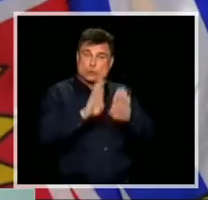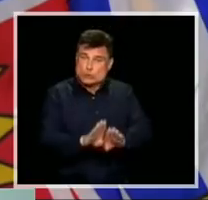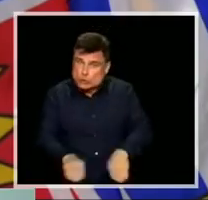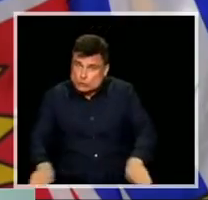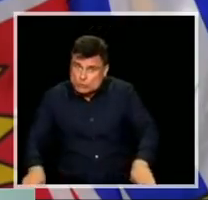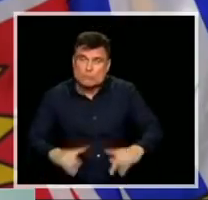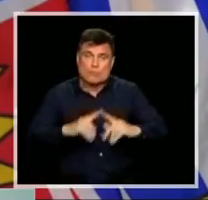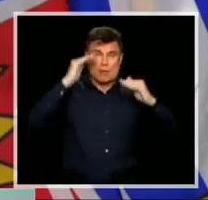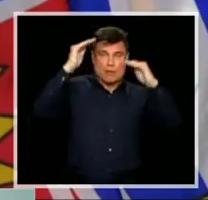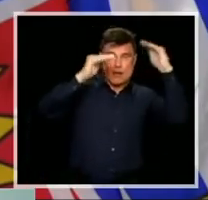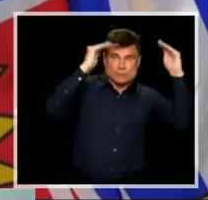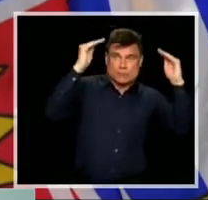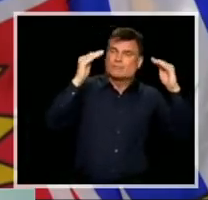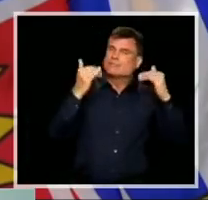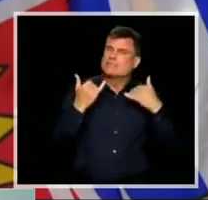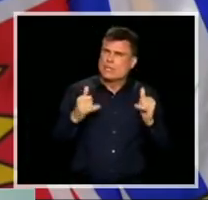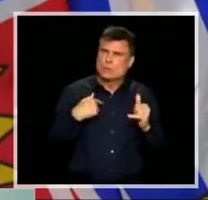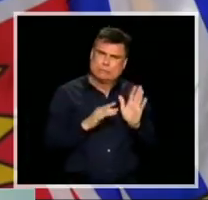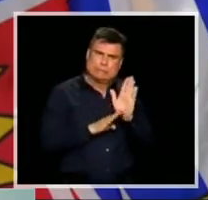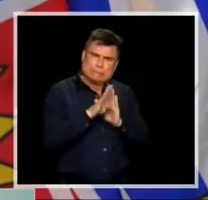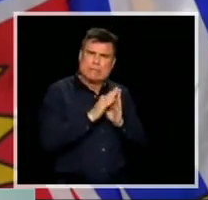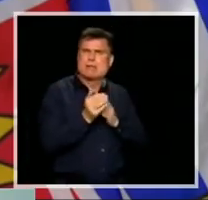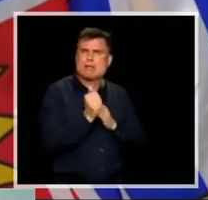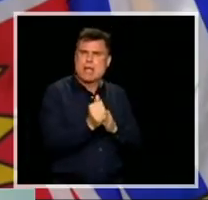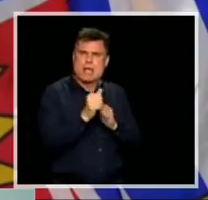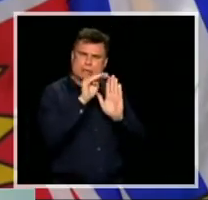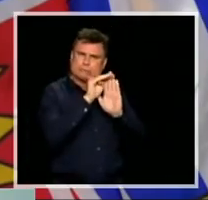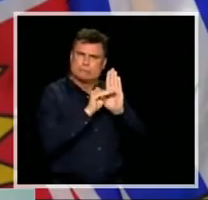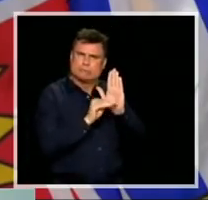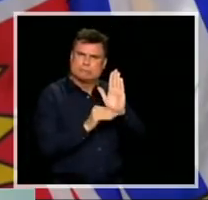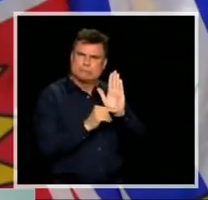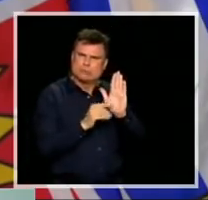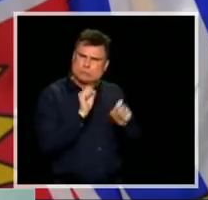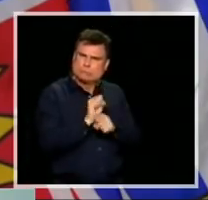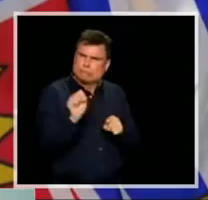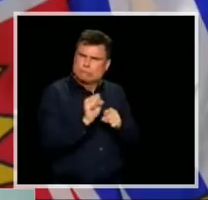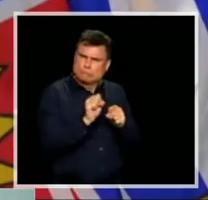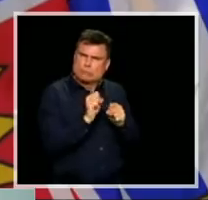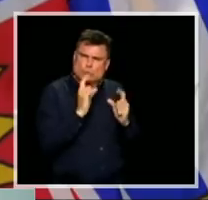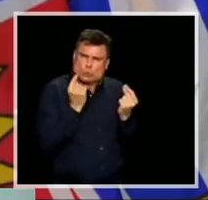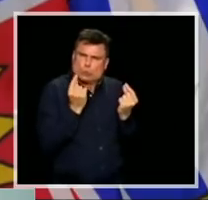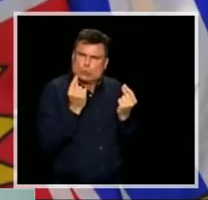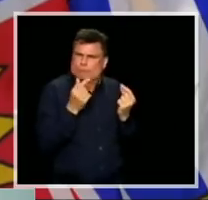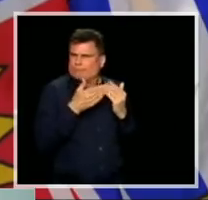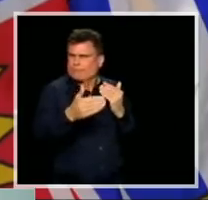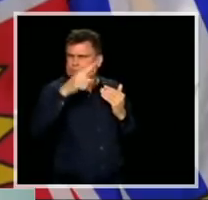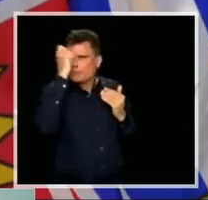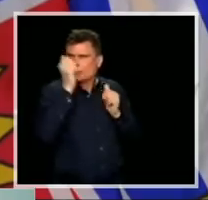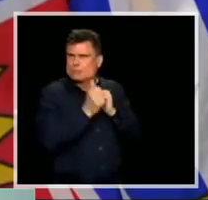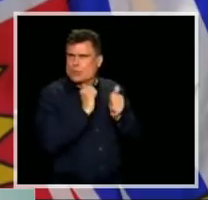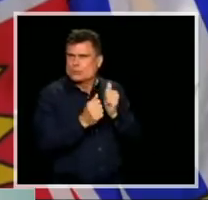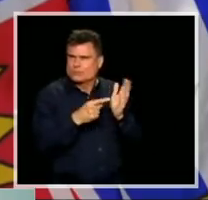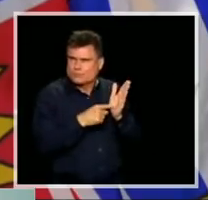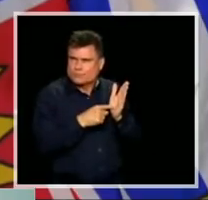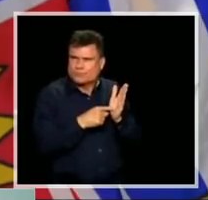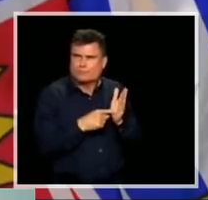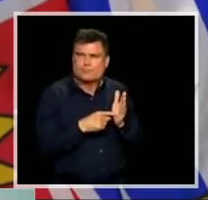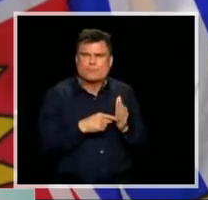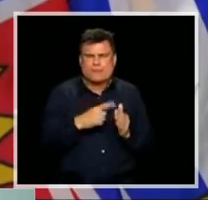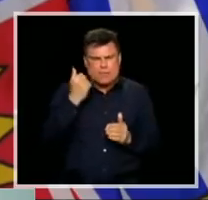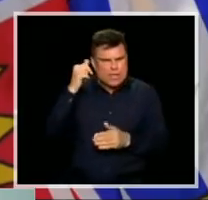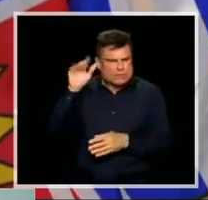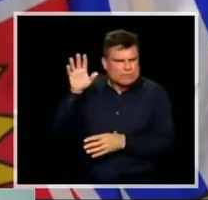call earlier this week with the WHO about how do we do these types of sports in terms